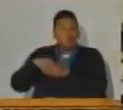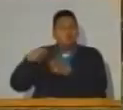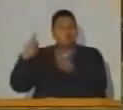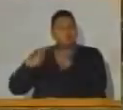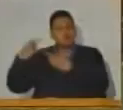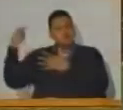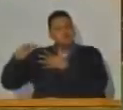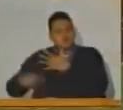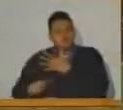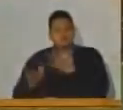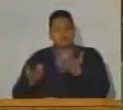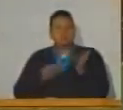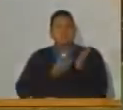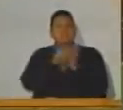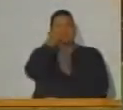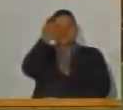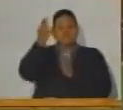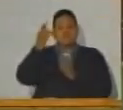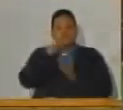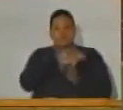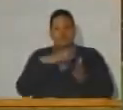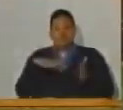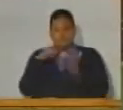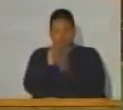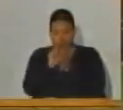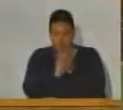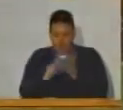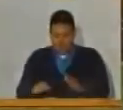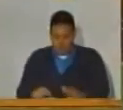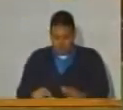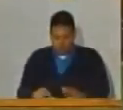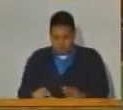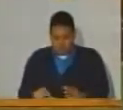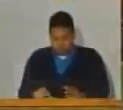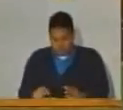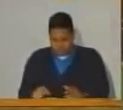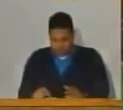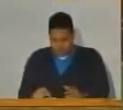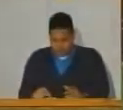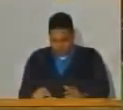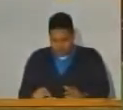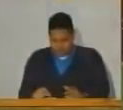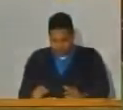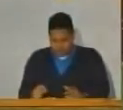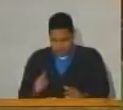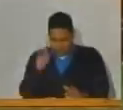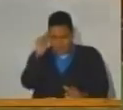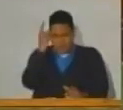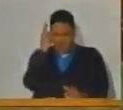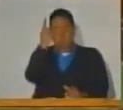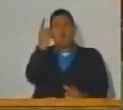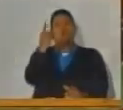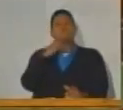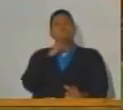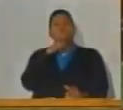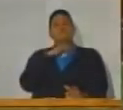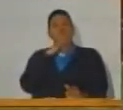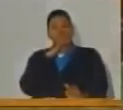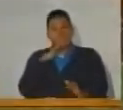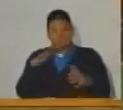The Integrity Commission Bill will establish a single anti-corruption body.